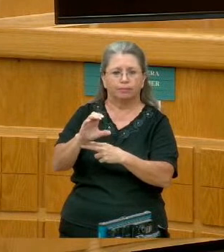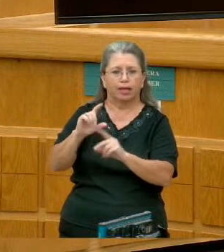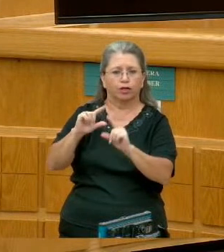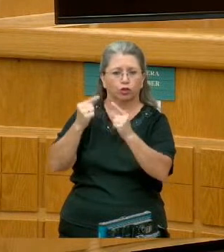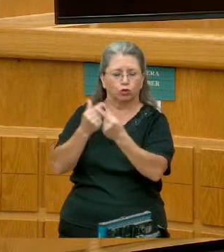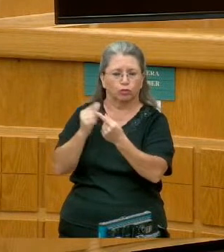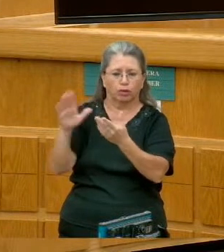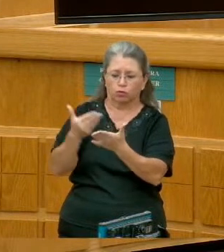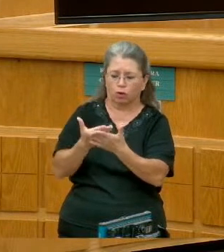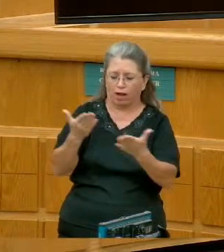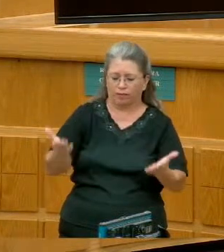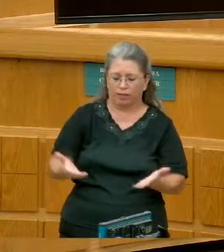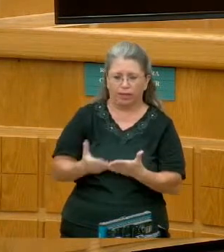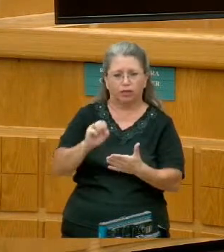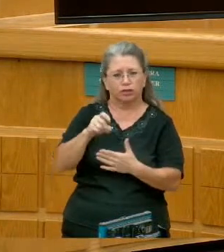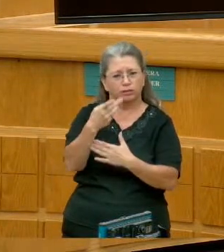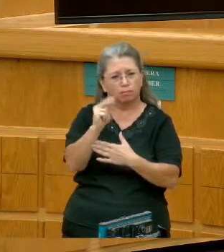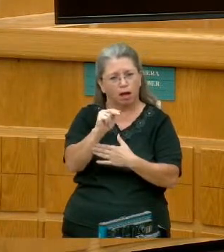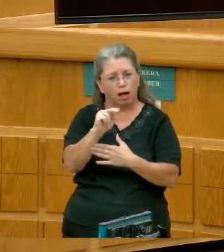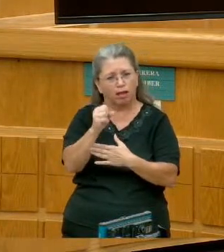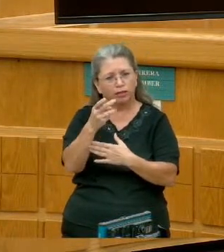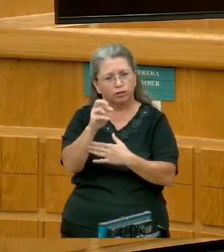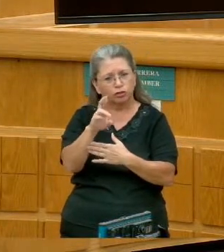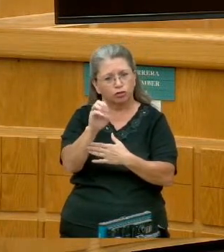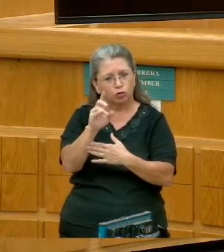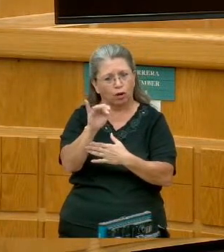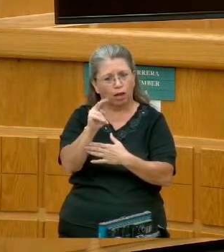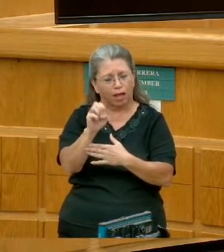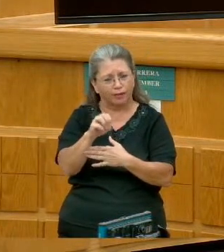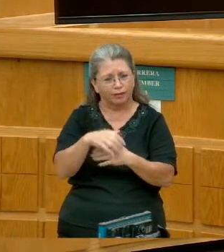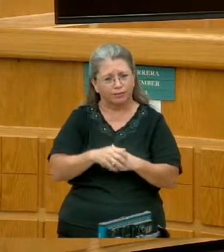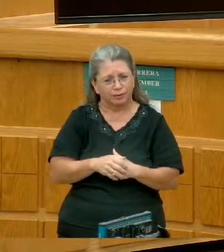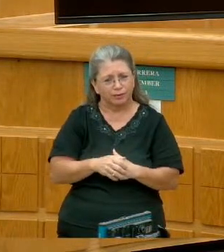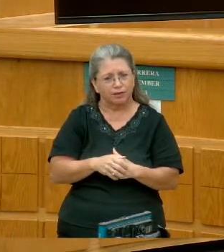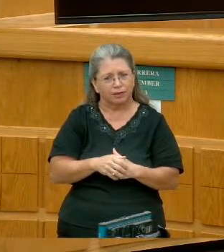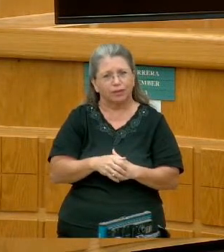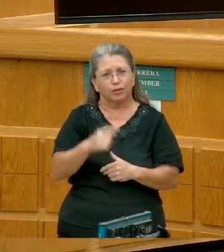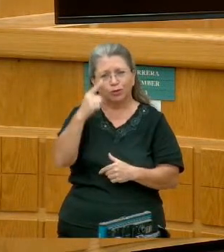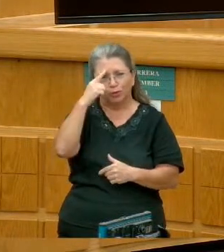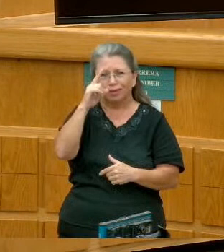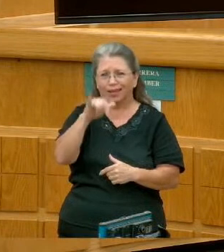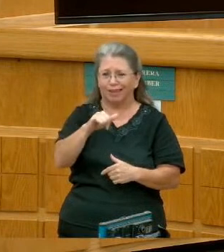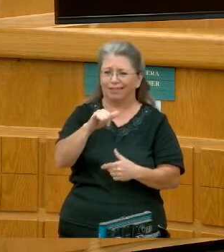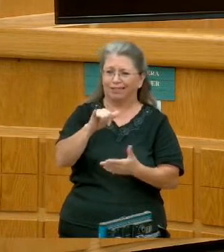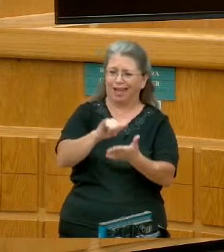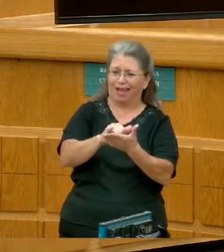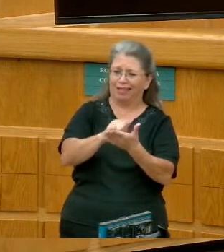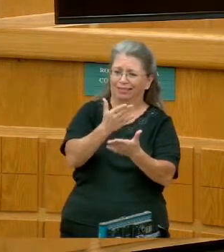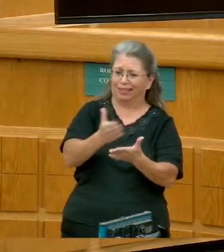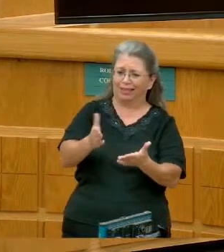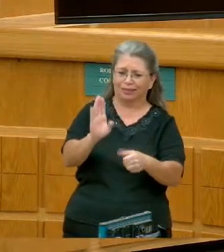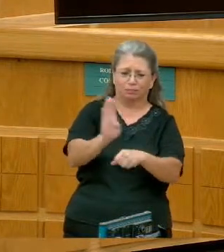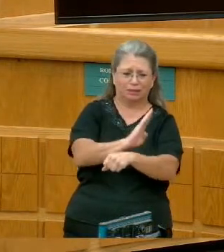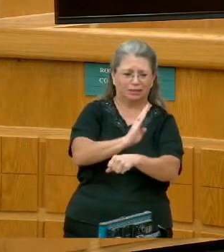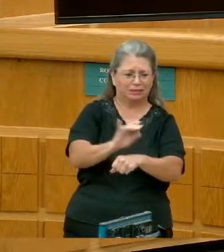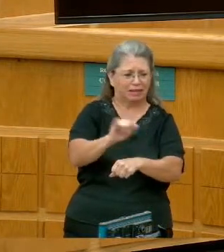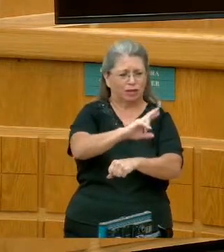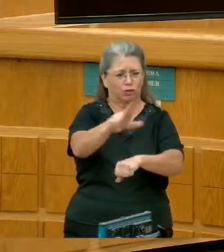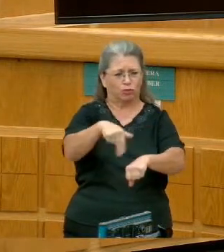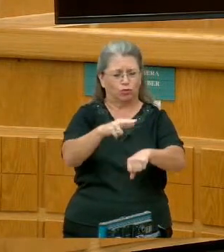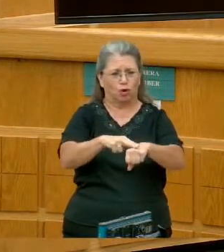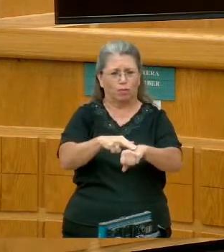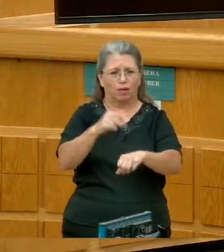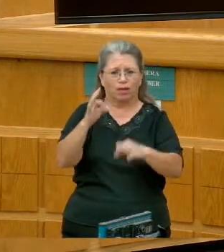Shoreline. Do you think that it is business as normal and that COVID isn't affecting us